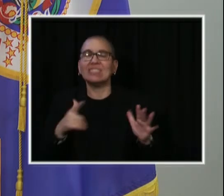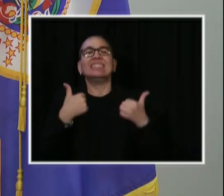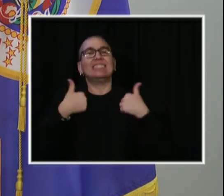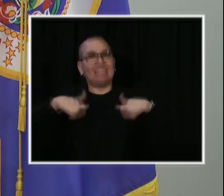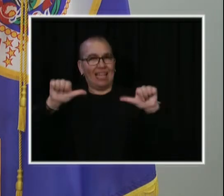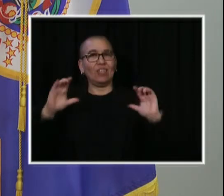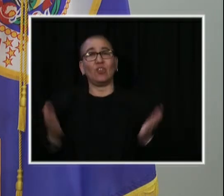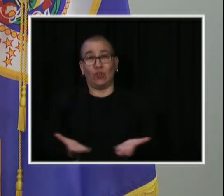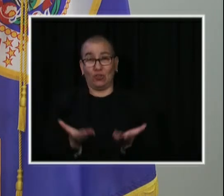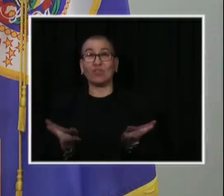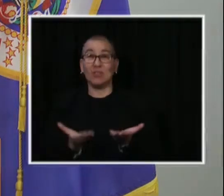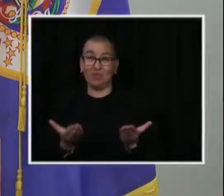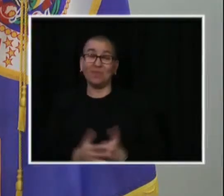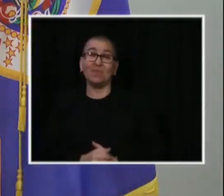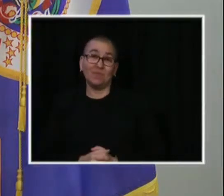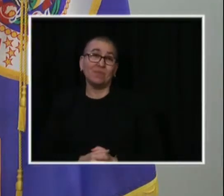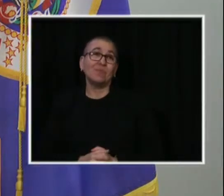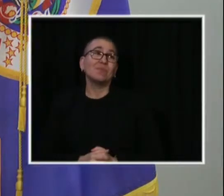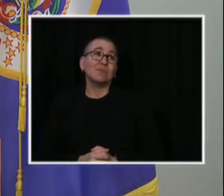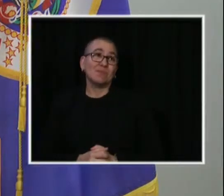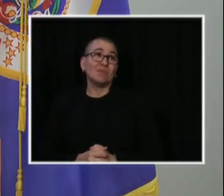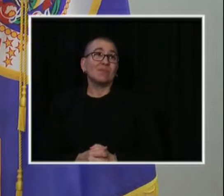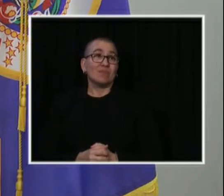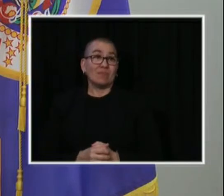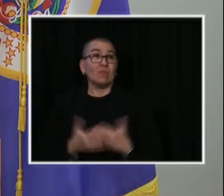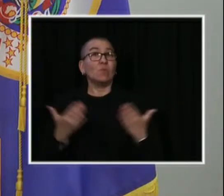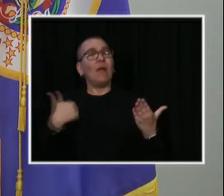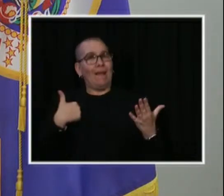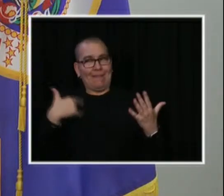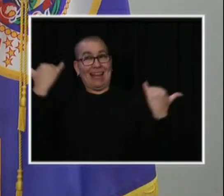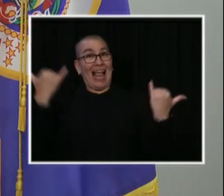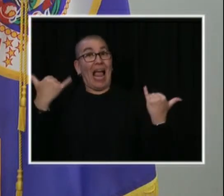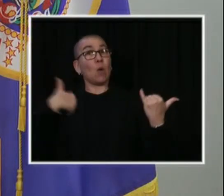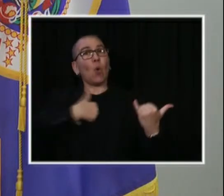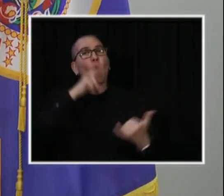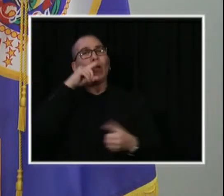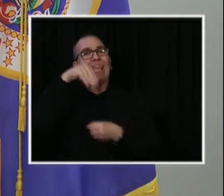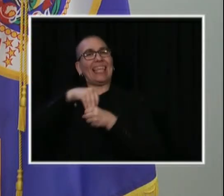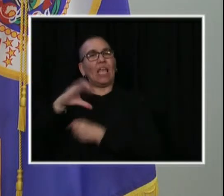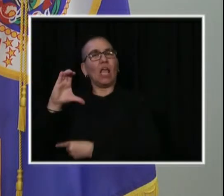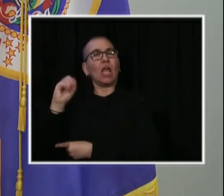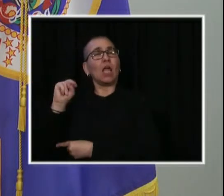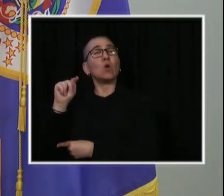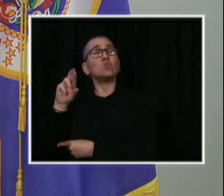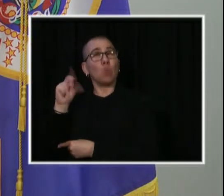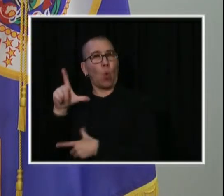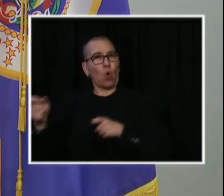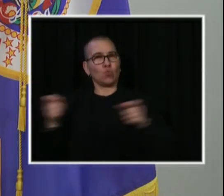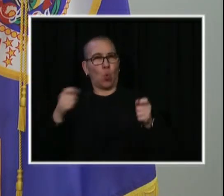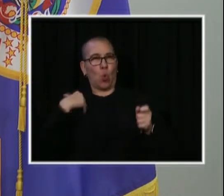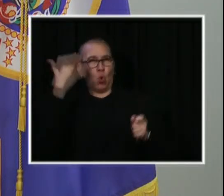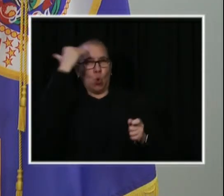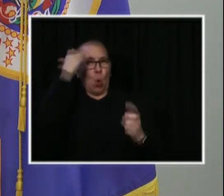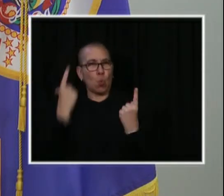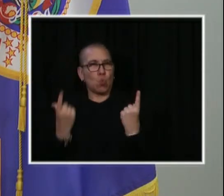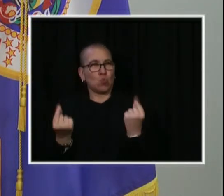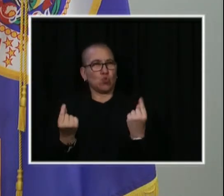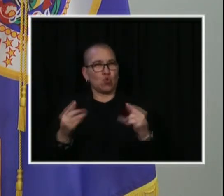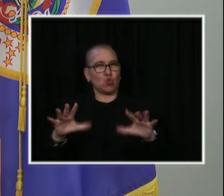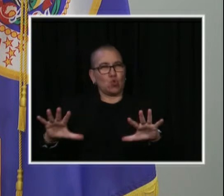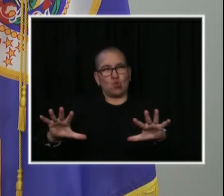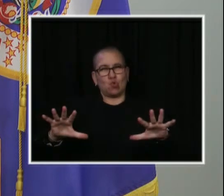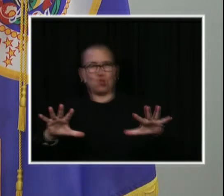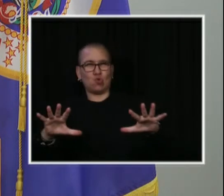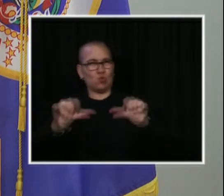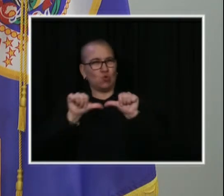is very much in our hands. We have the information and the tools and the resources to continue this progress. And we must continue and will